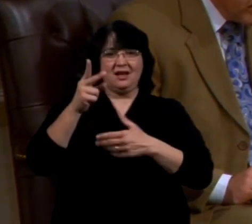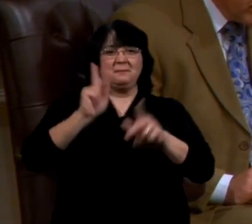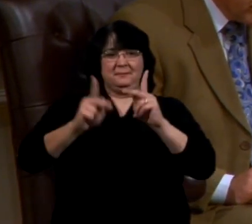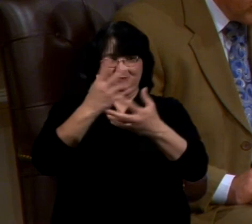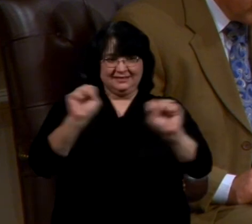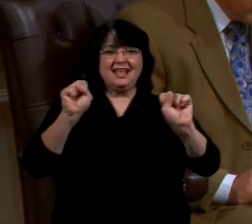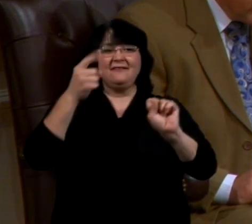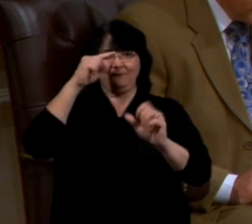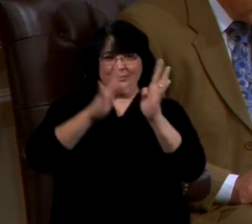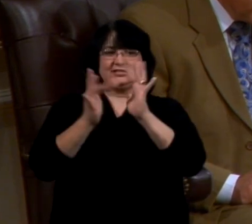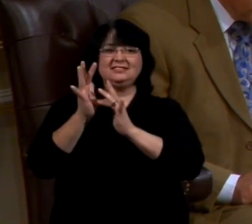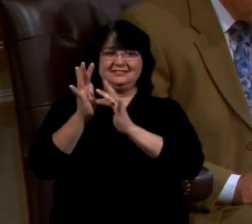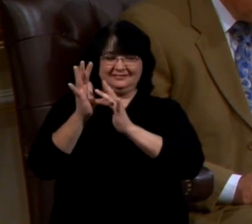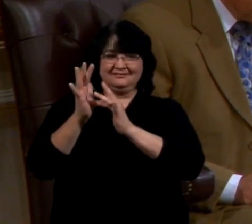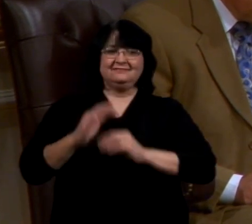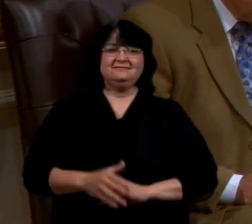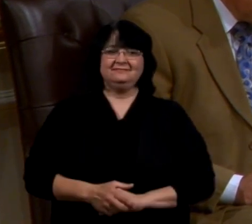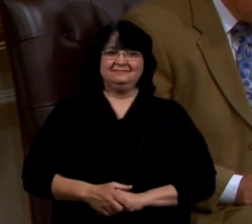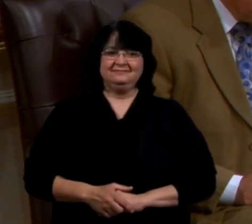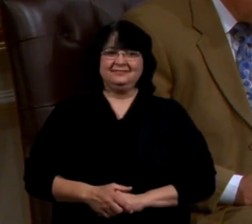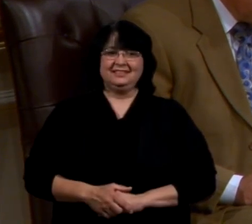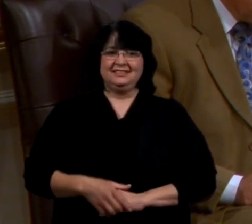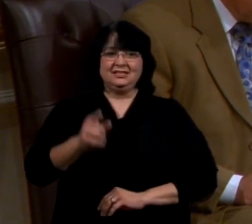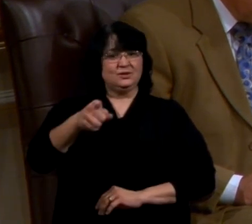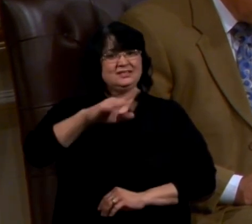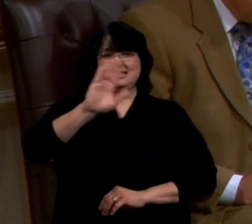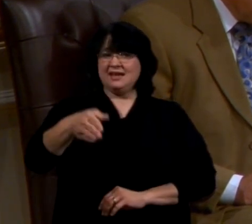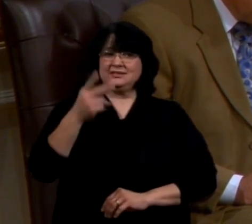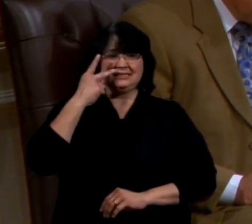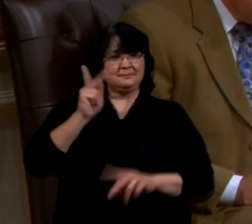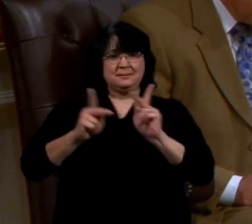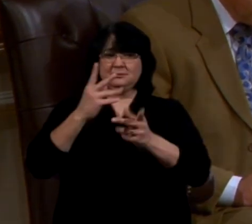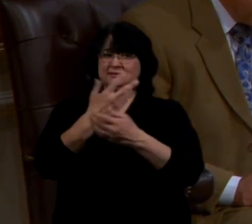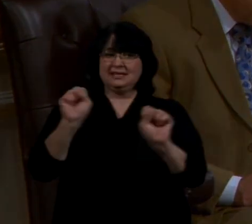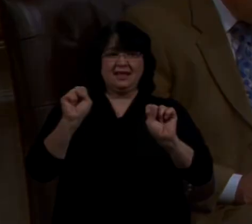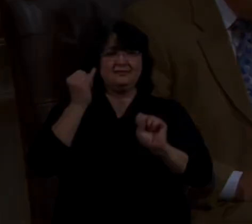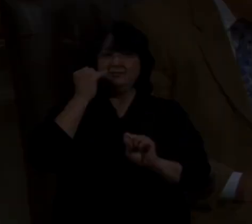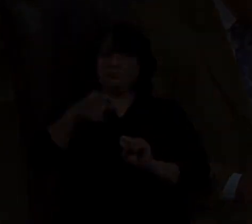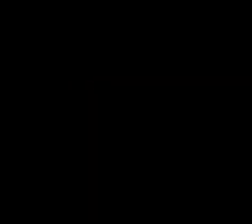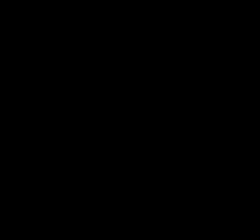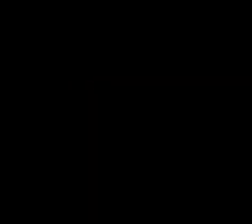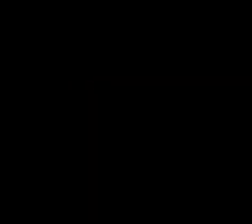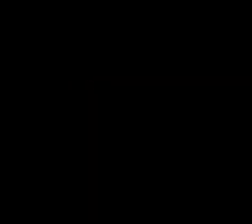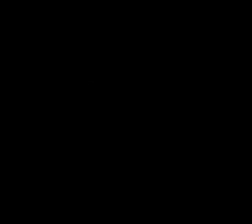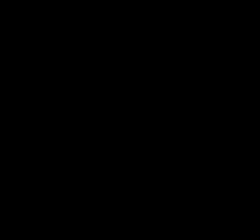for Jesus. But you ain't ever going to win anybody if you don't go fish.